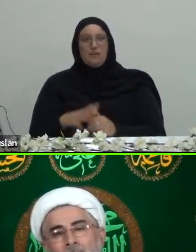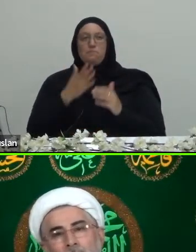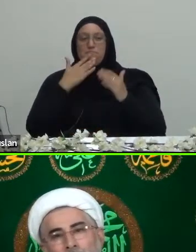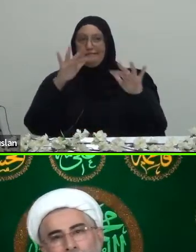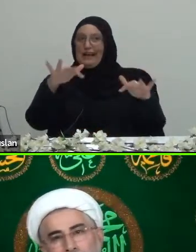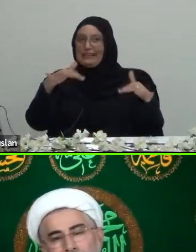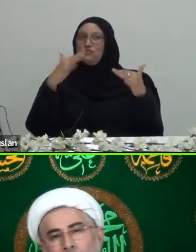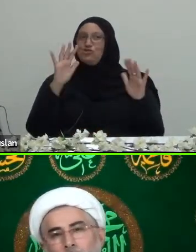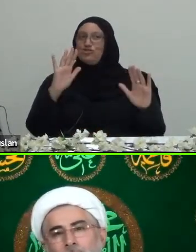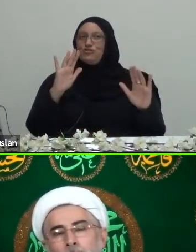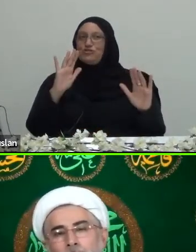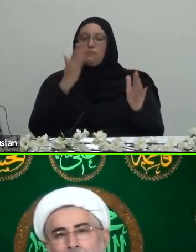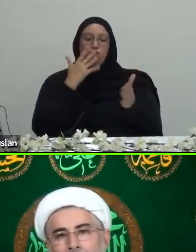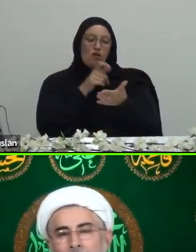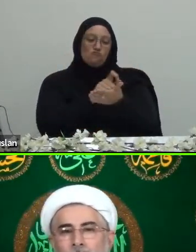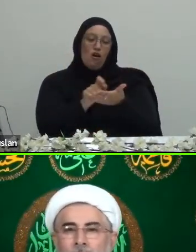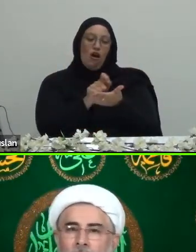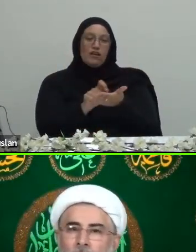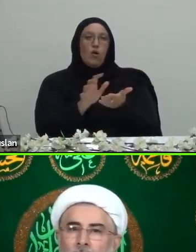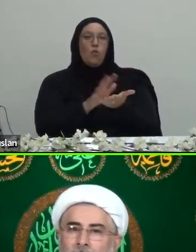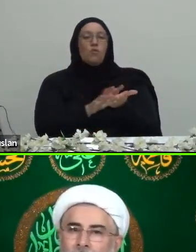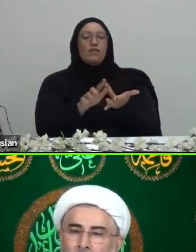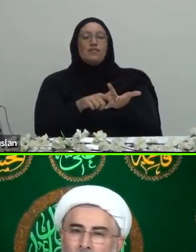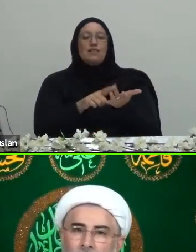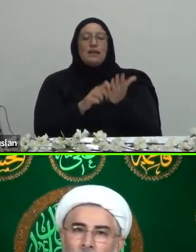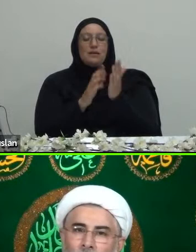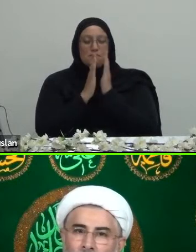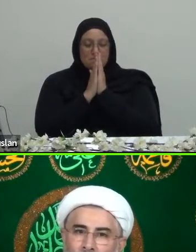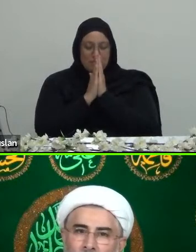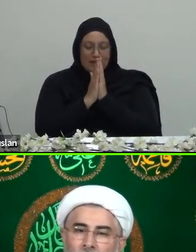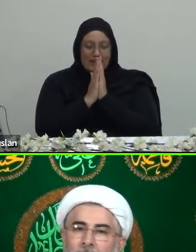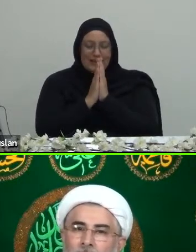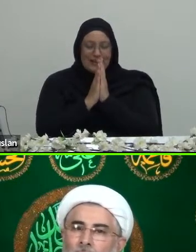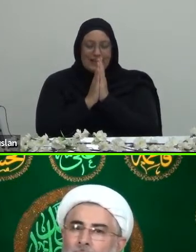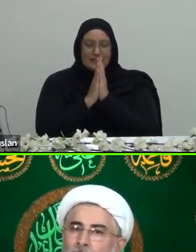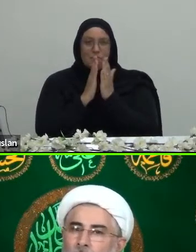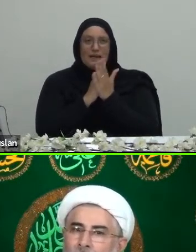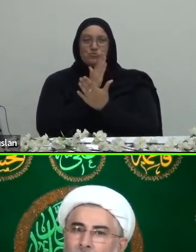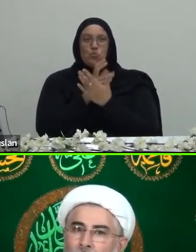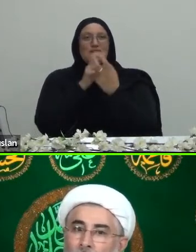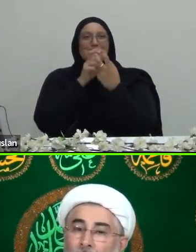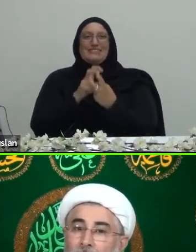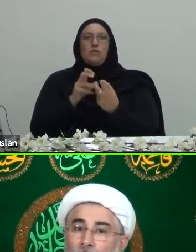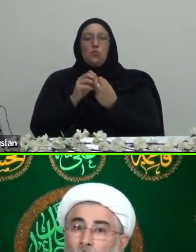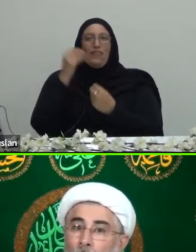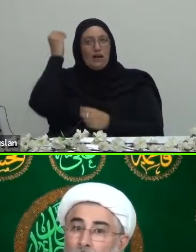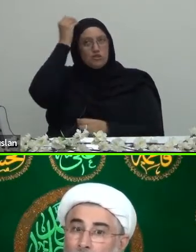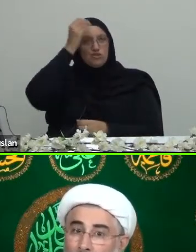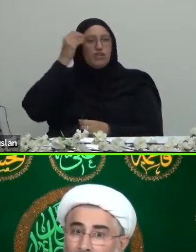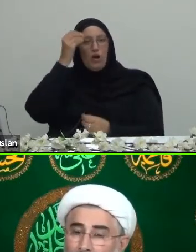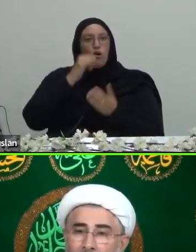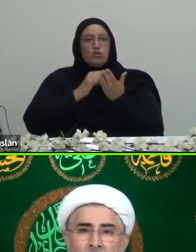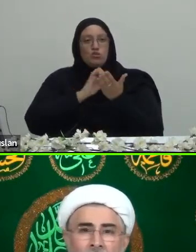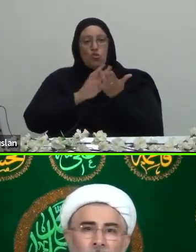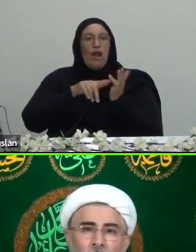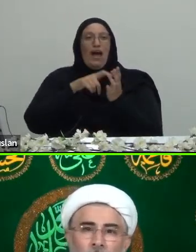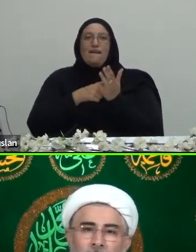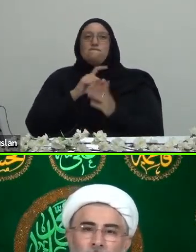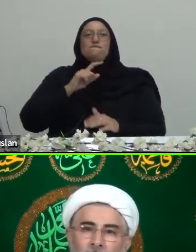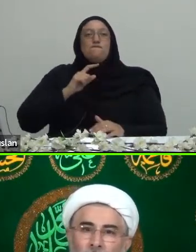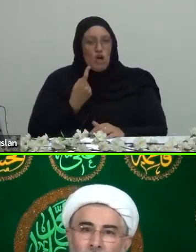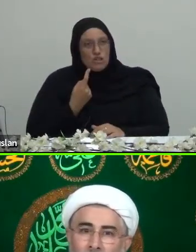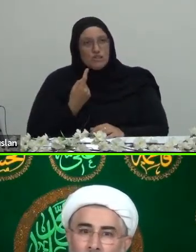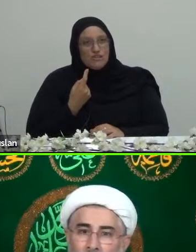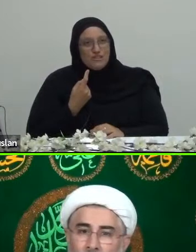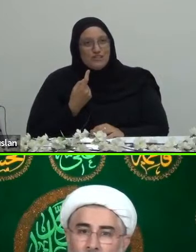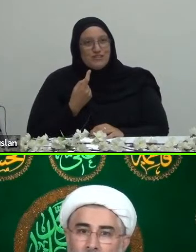everybody. Writing your will, please make sure that you see it with a scholar to make sure that you're writing your will correctly, not just